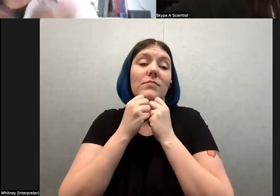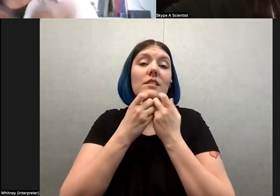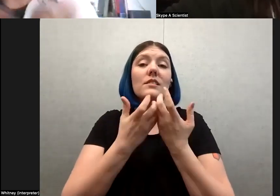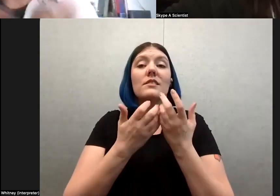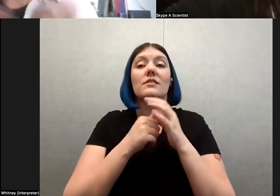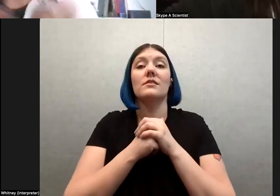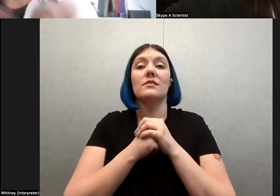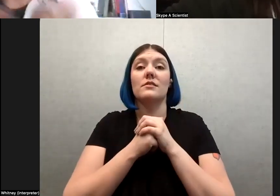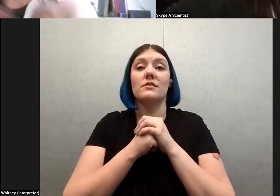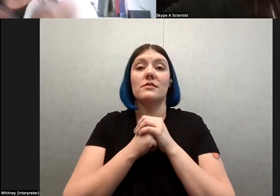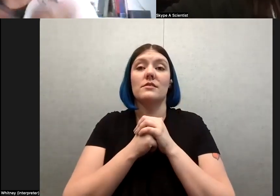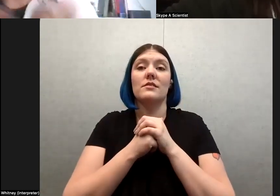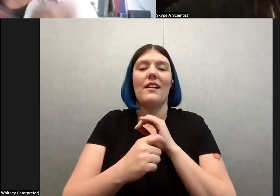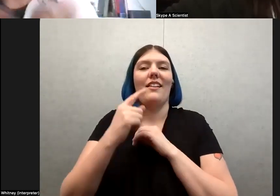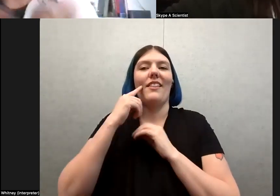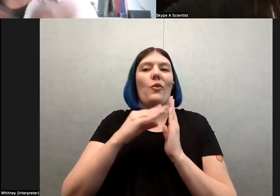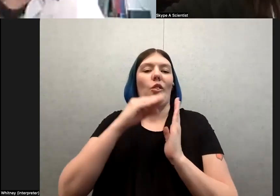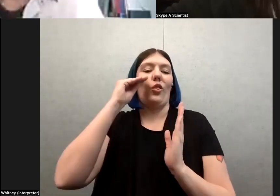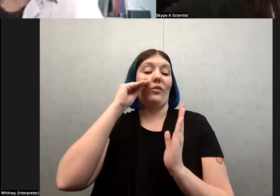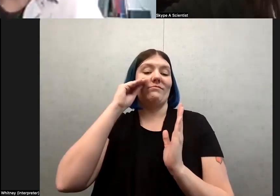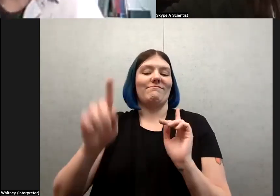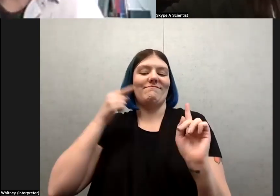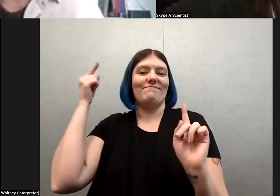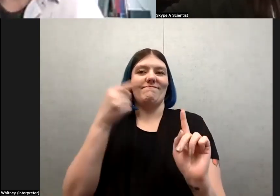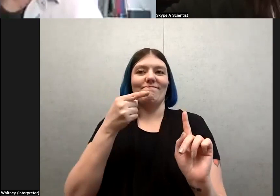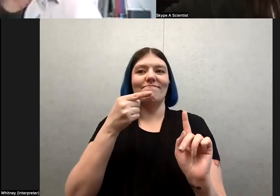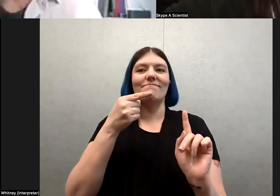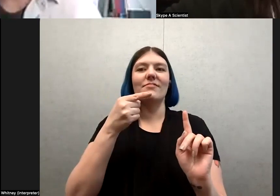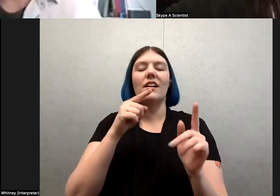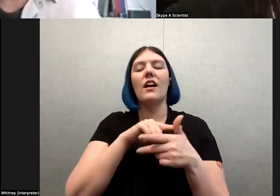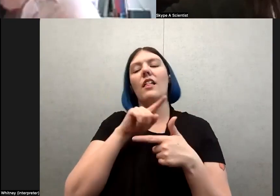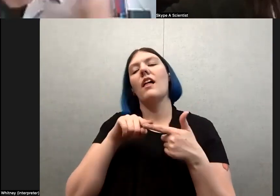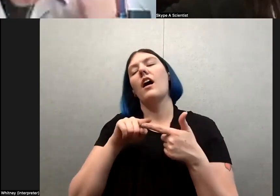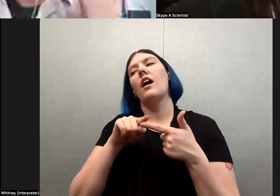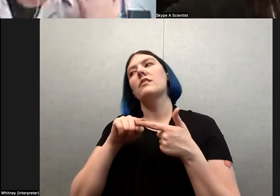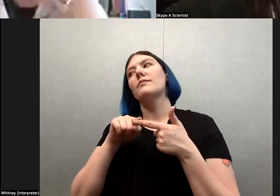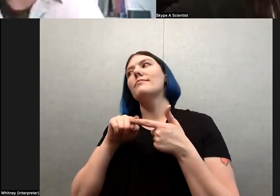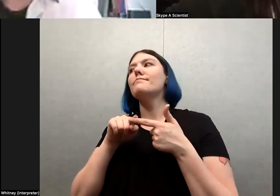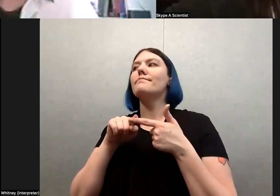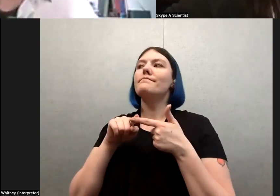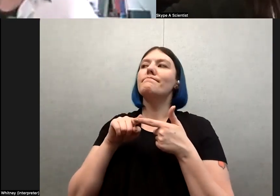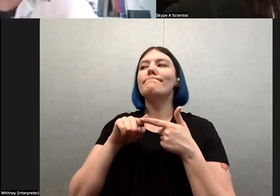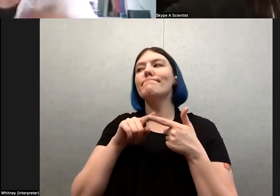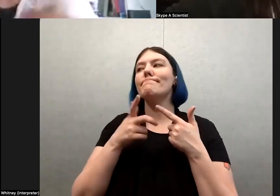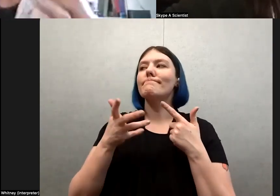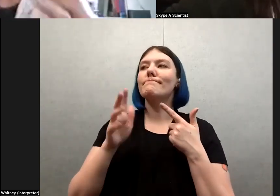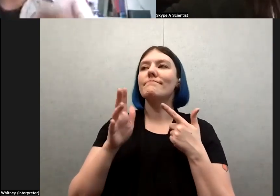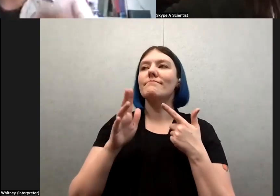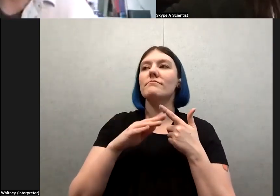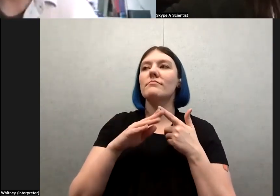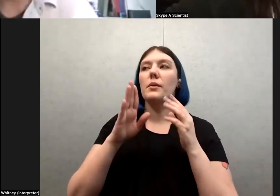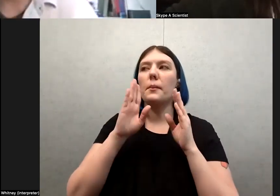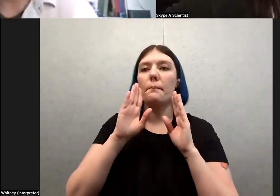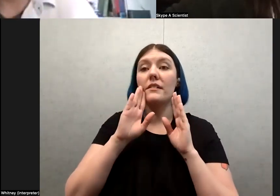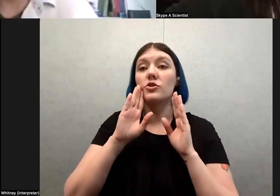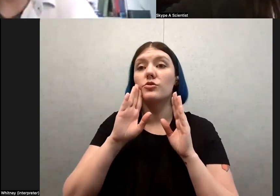think learning is a huge thing. And then, just, paying attention